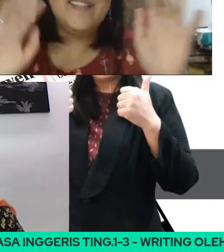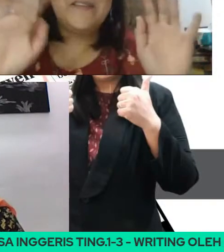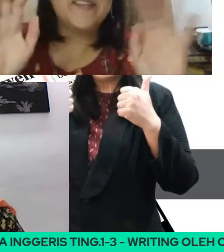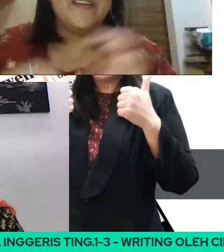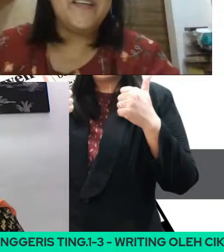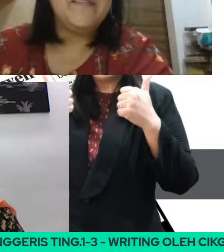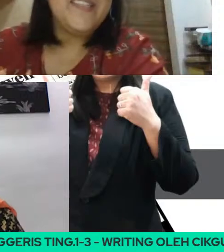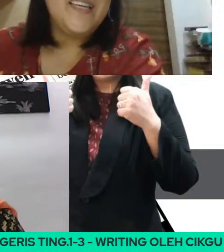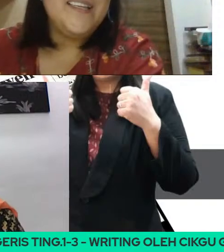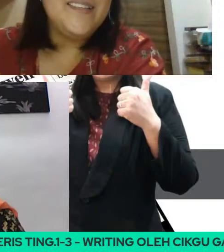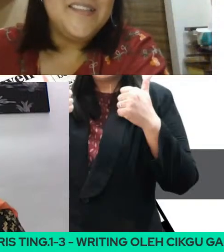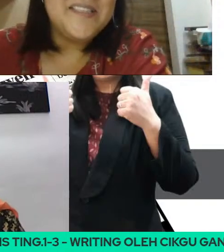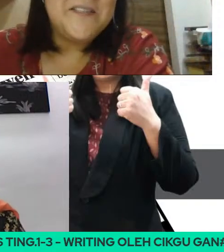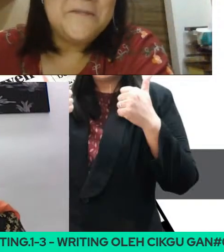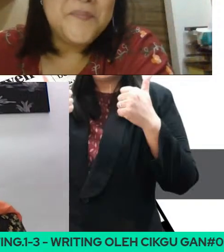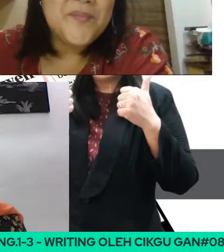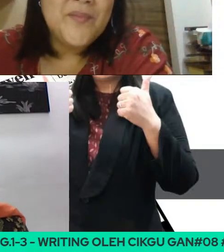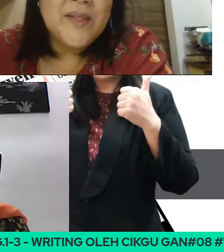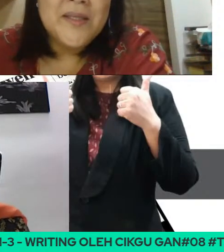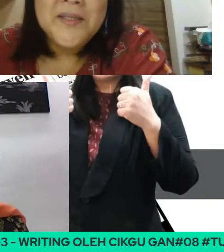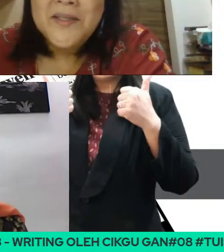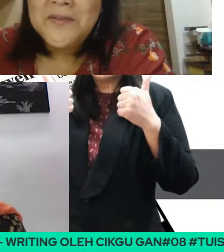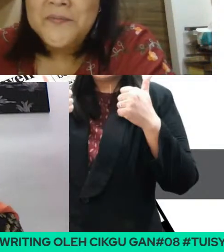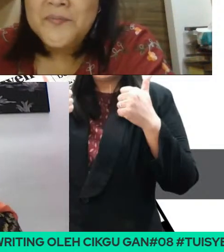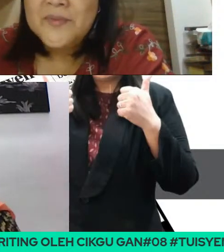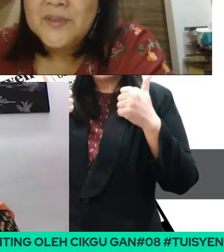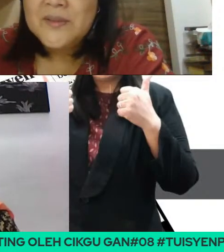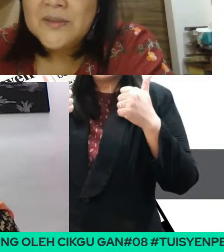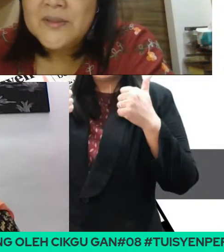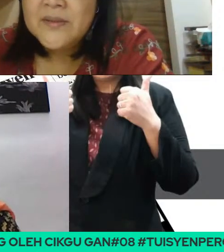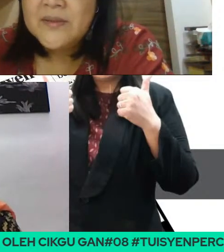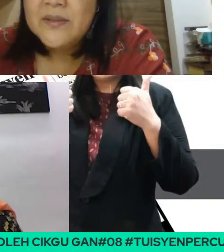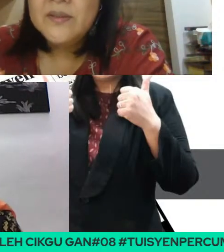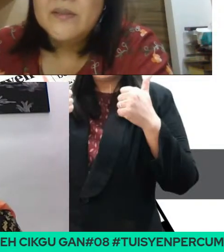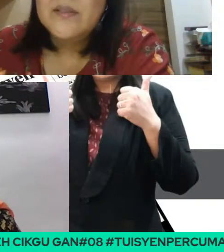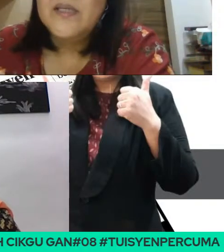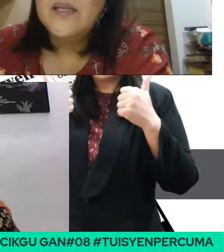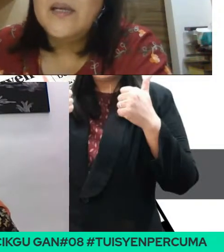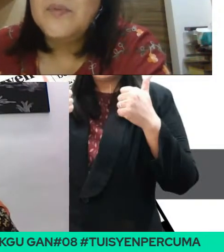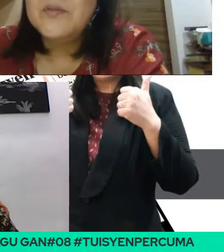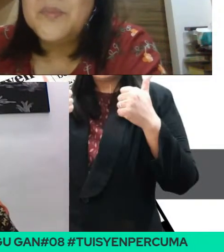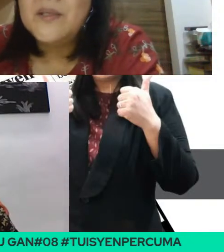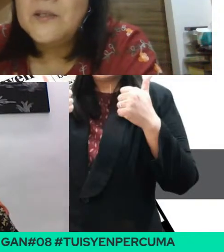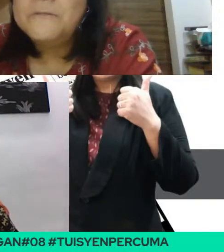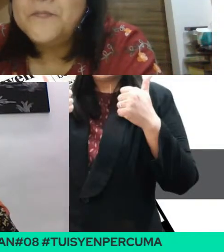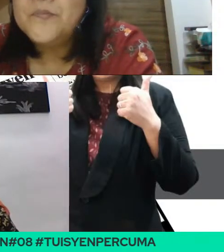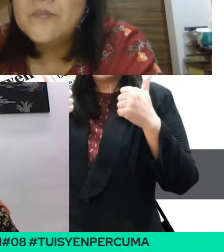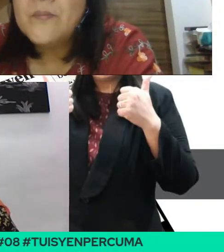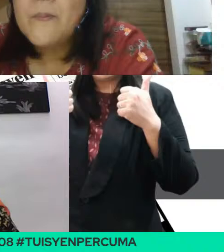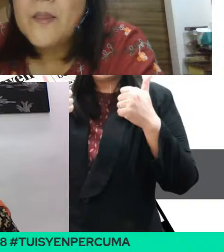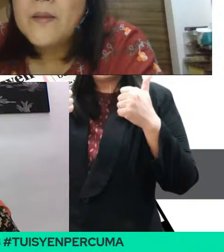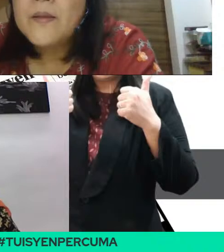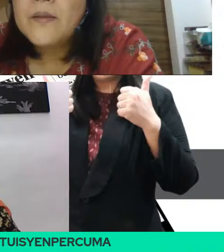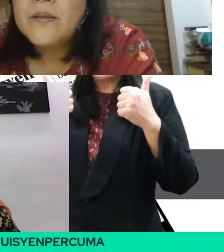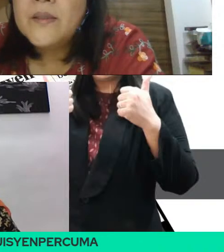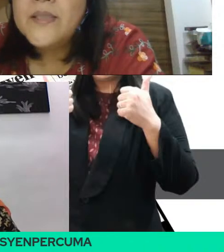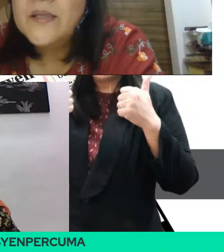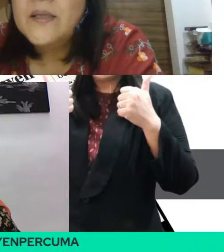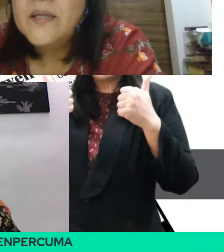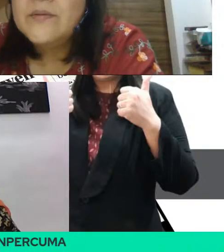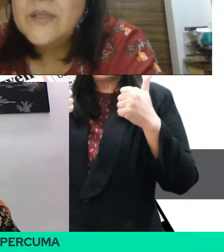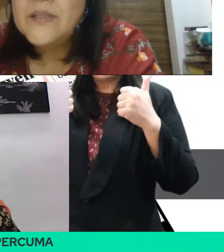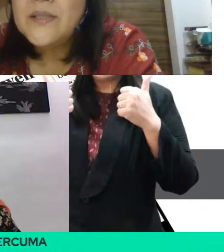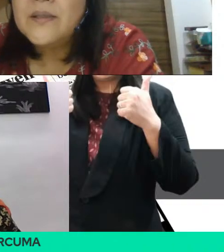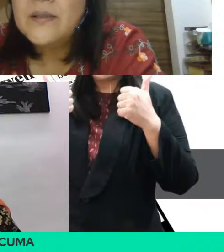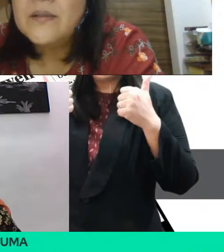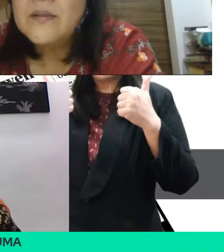Okay. I can't open the link. Oh, yeah, yeah. City says she can't open the link. The link can't be opened? Is it the